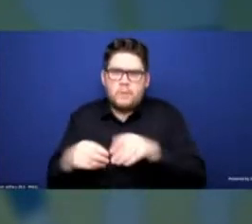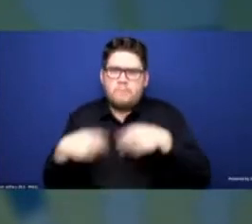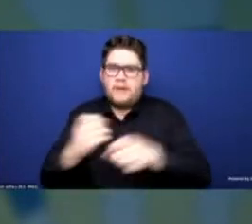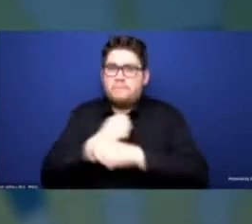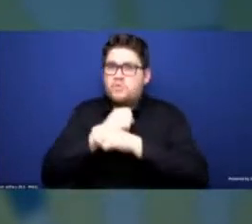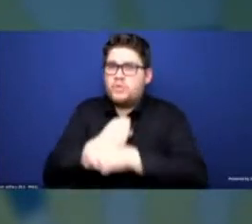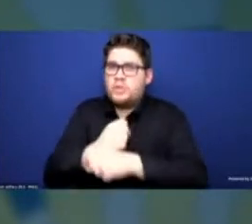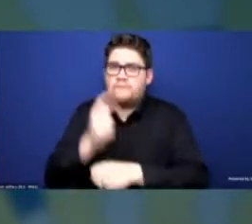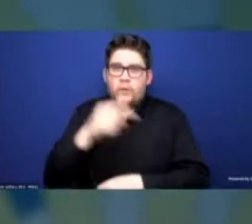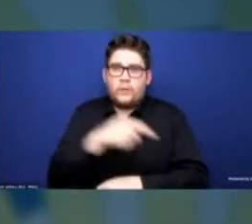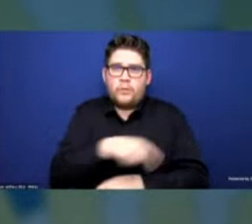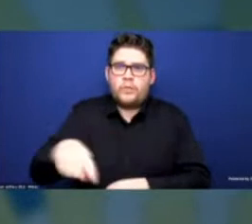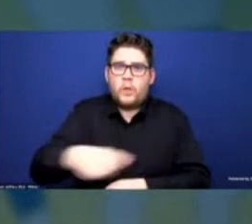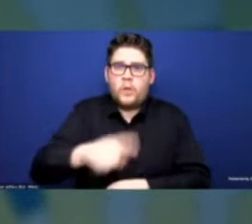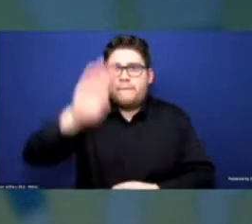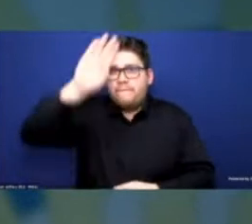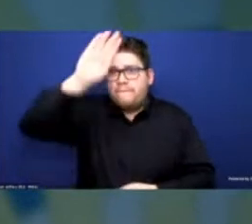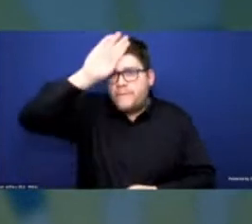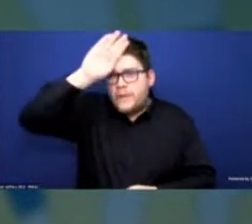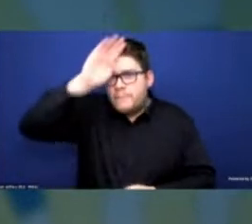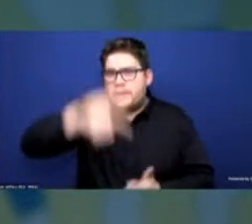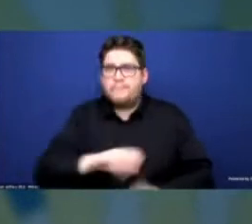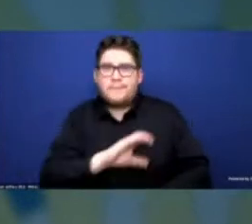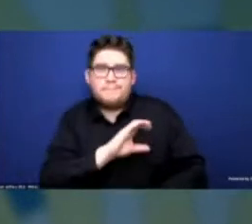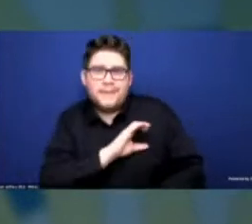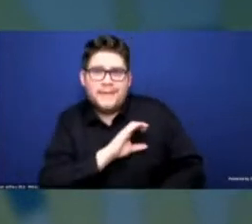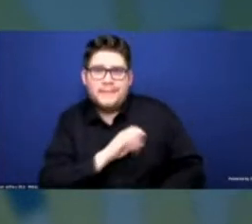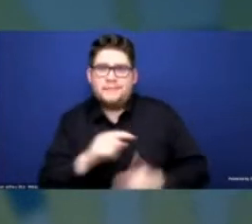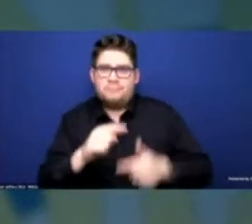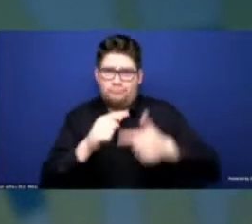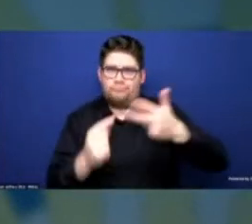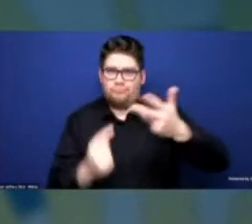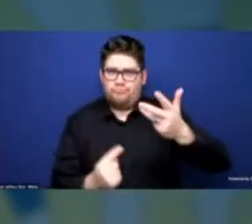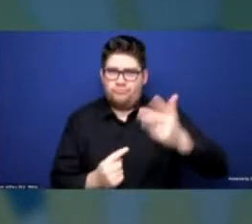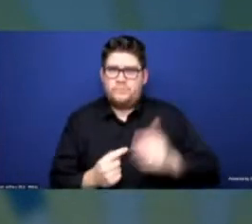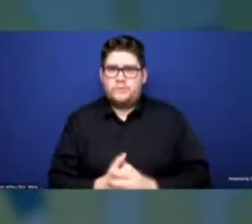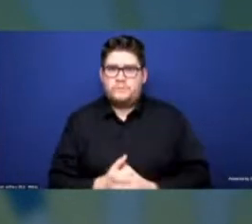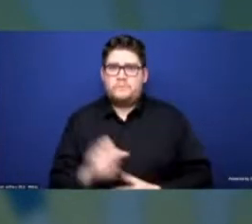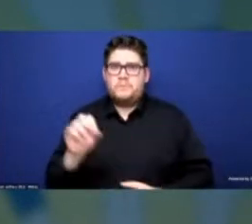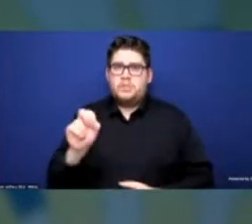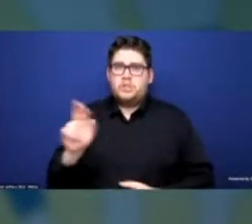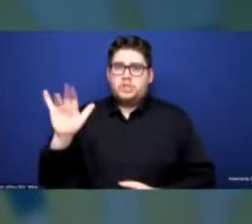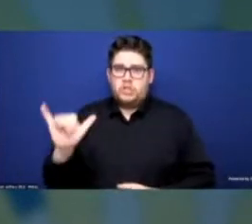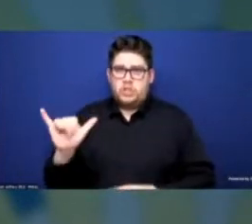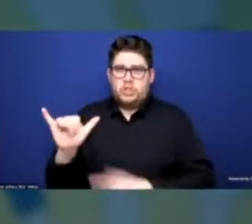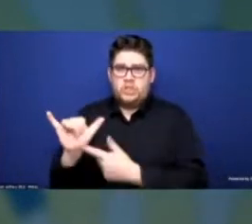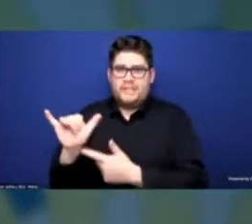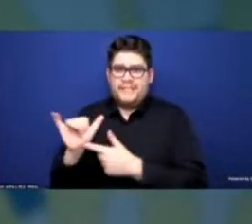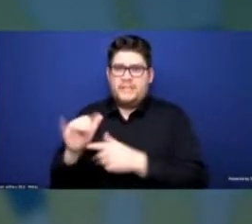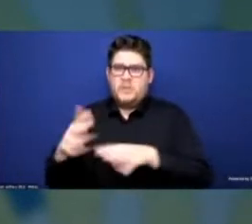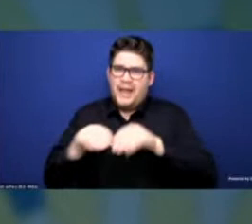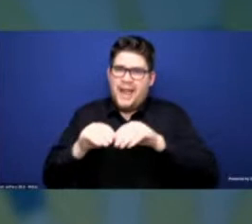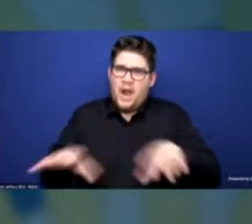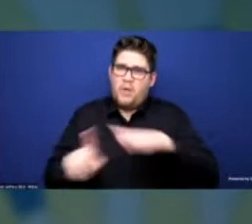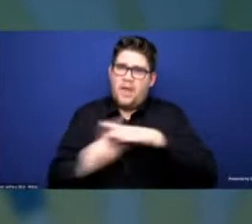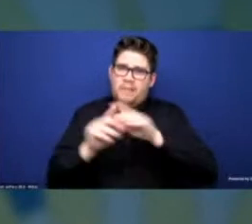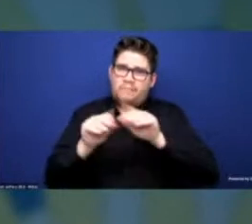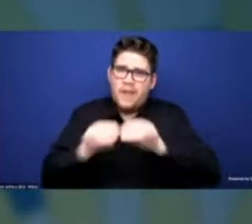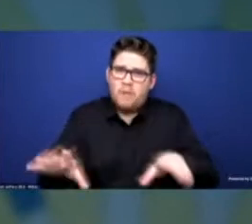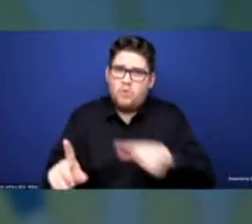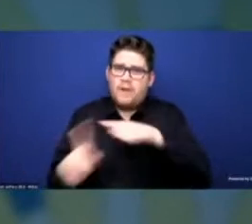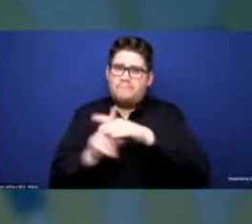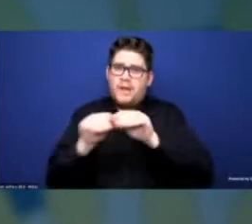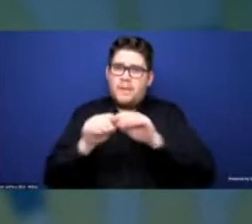for example, and that's why we're focused on fire and police services starting in Surrey. Starting in some of the other higher